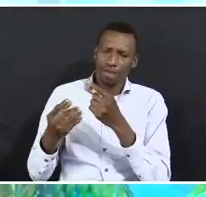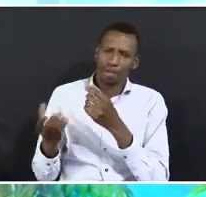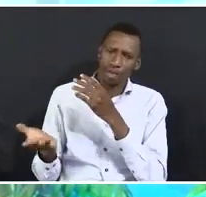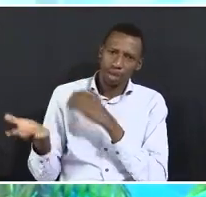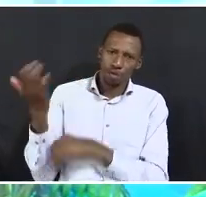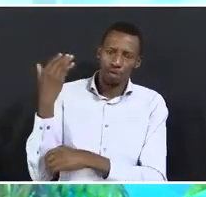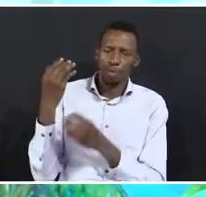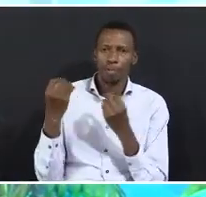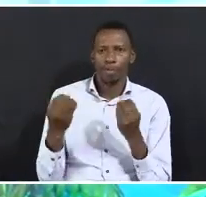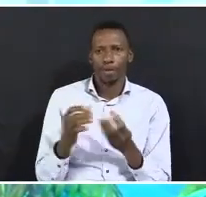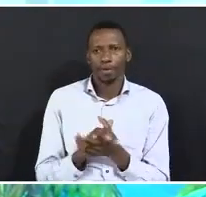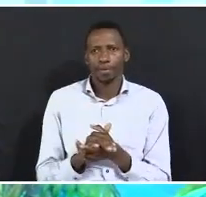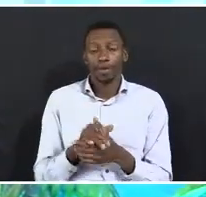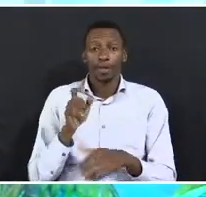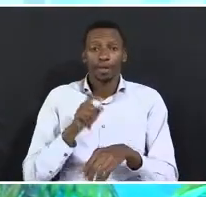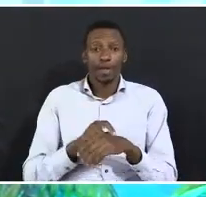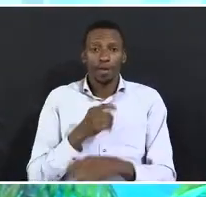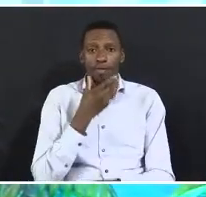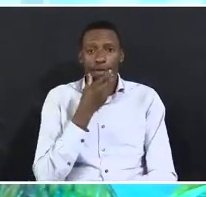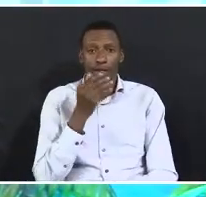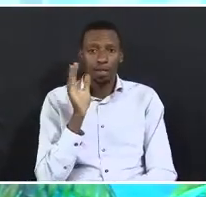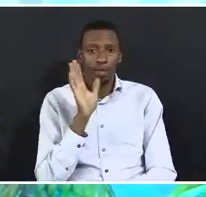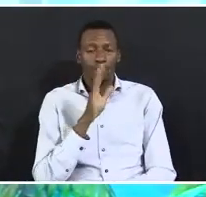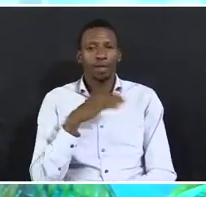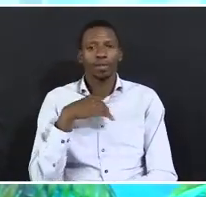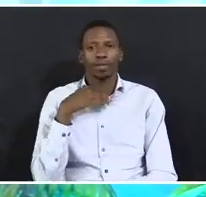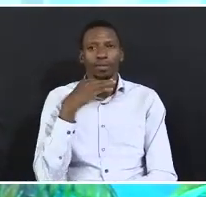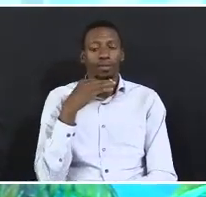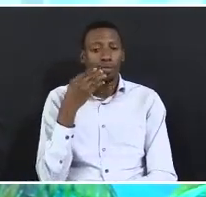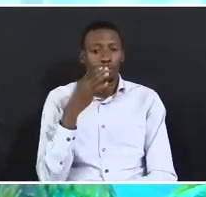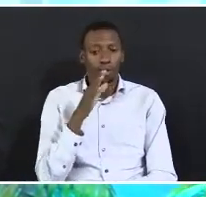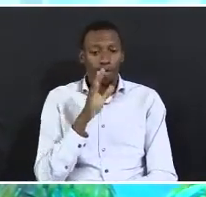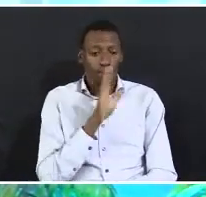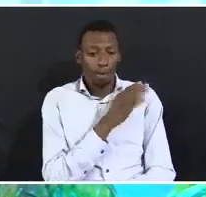died, my father was a huge man.